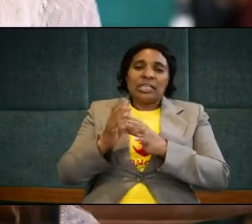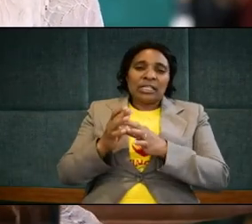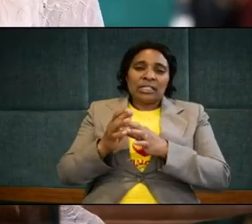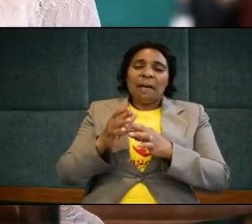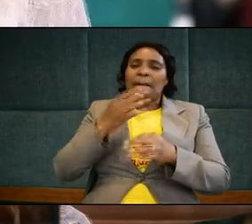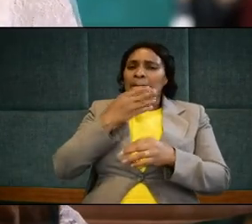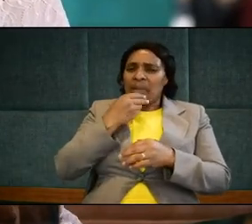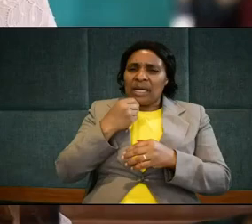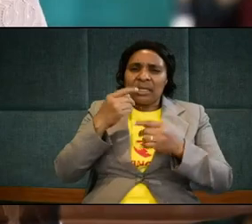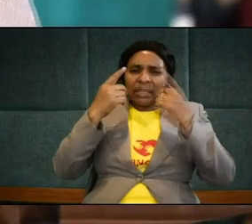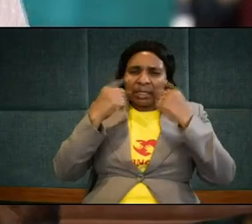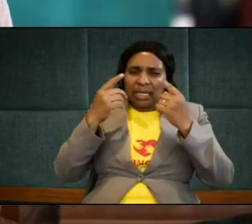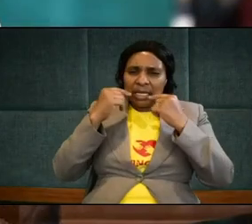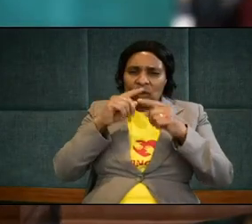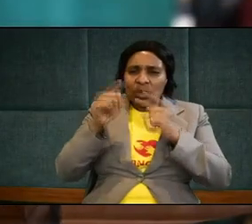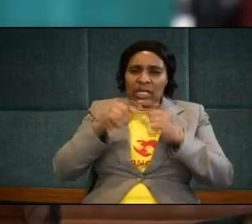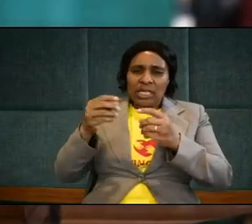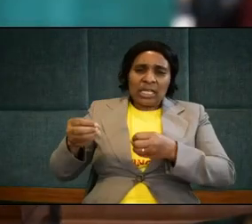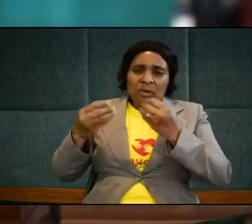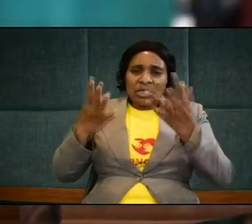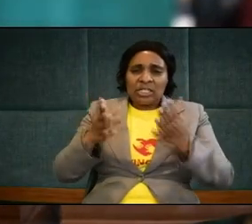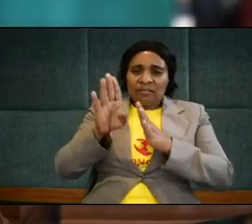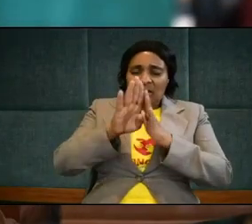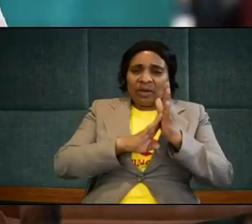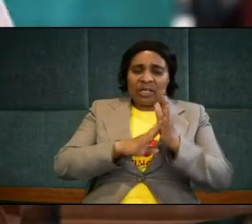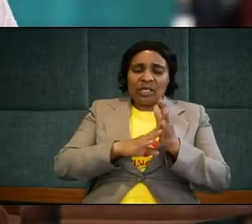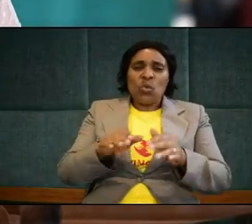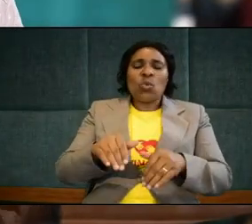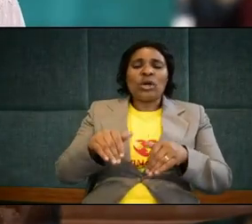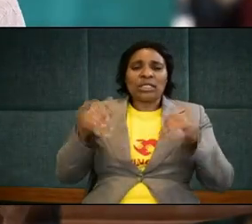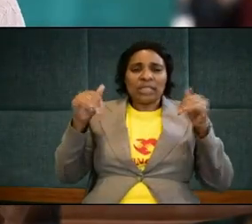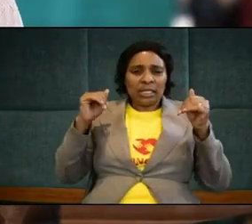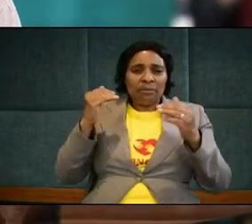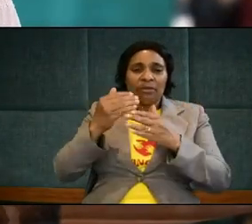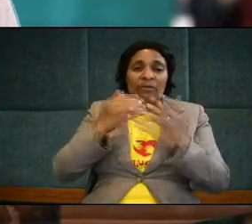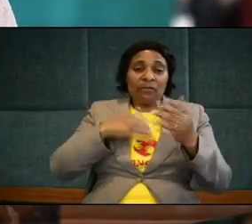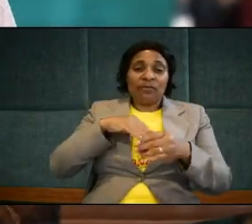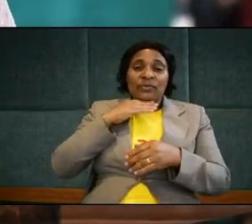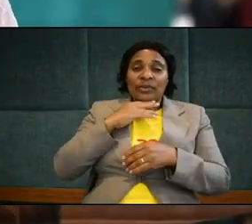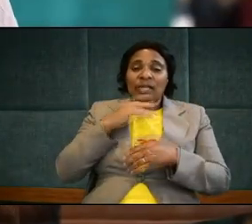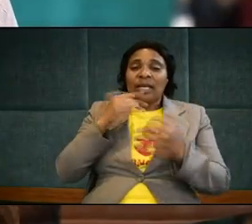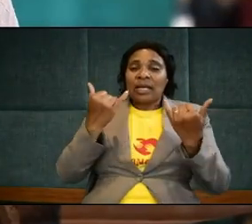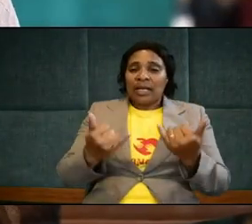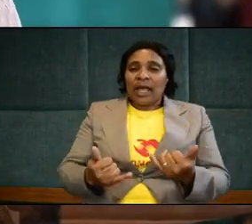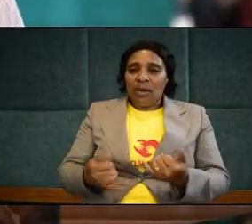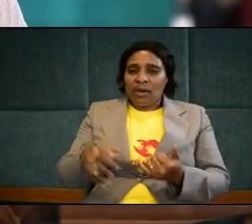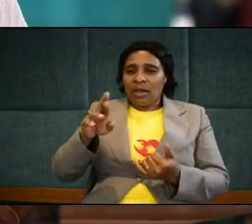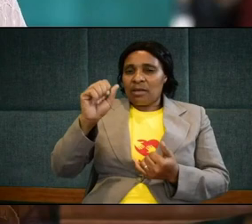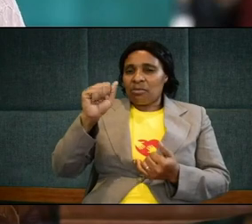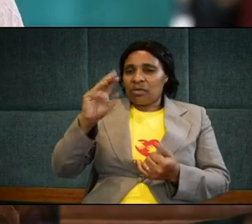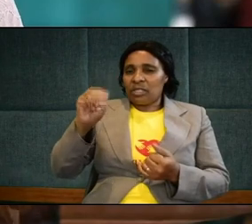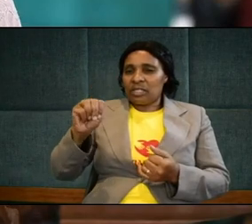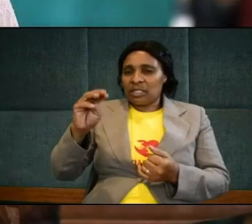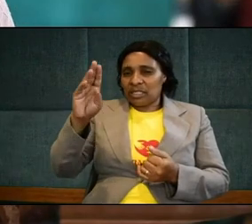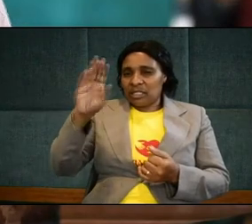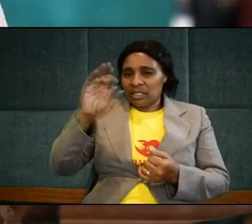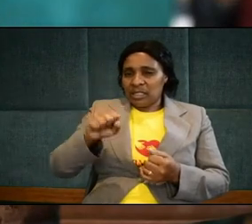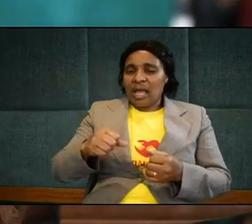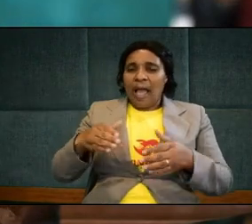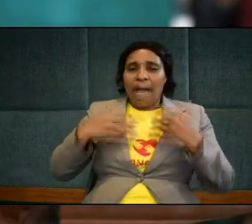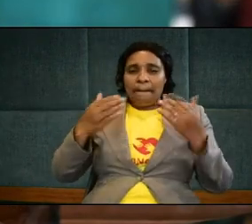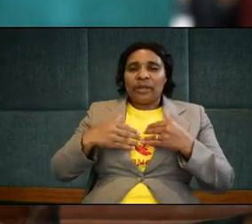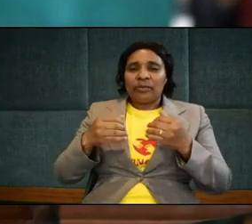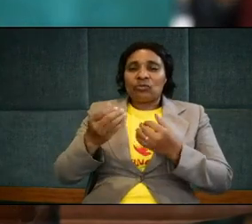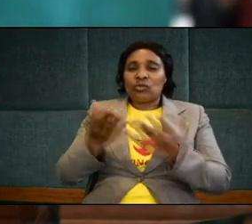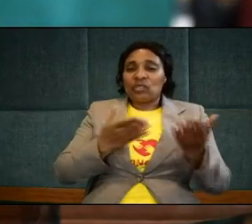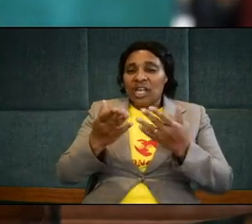tears, saying that this was the only thing he had been waiting before he was able to die. Ramos is happy to serve God in Spain, and he hopes to see that